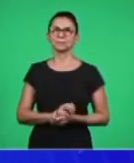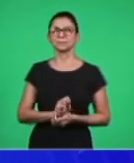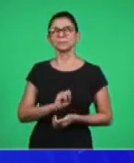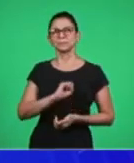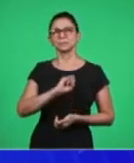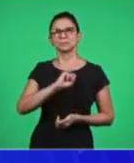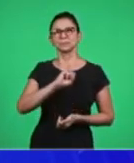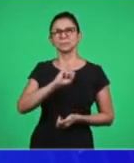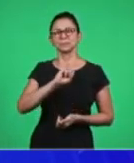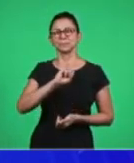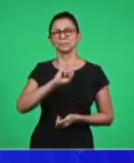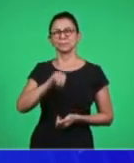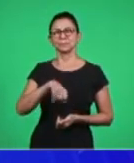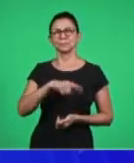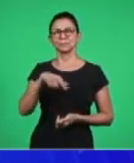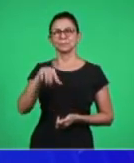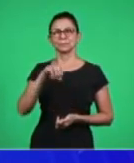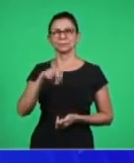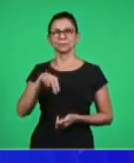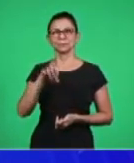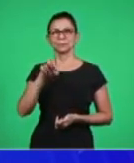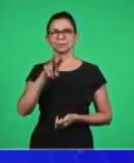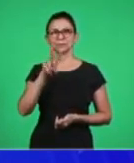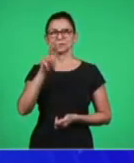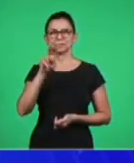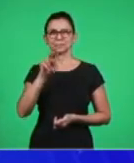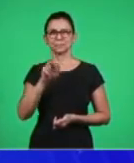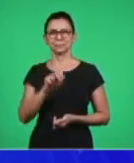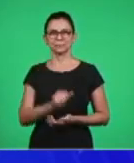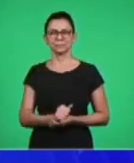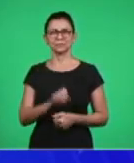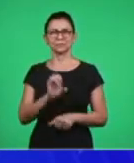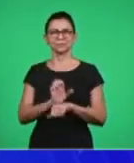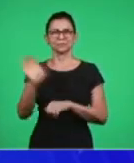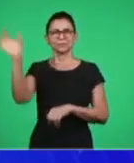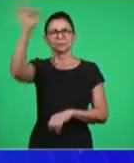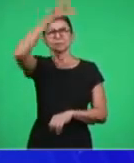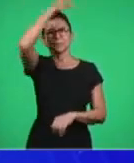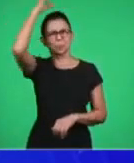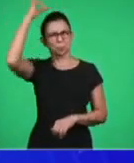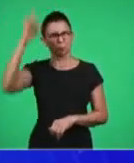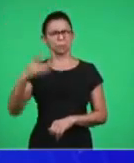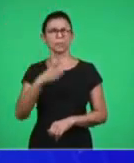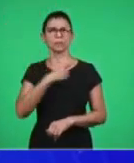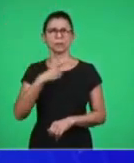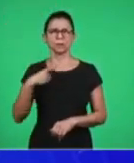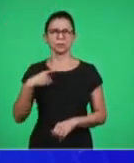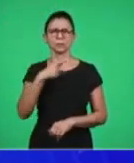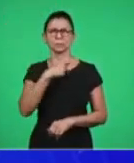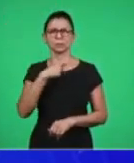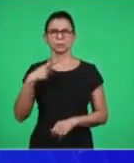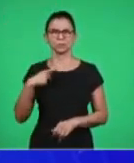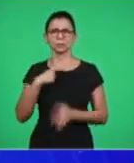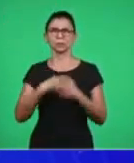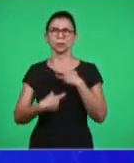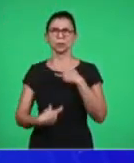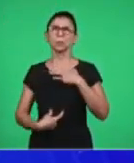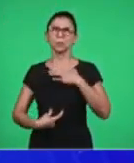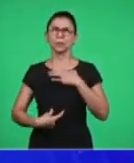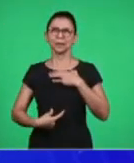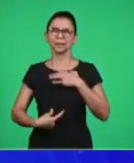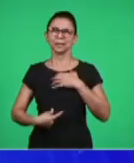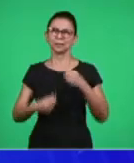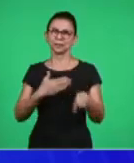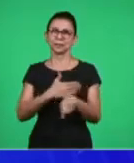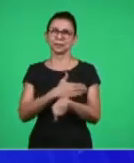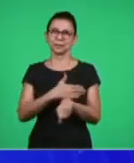the Church of João Neiva in the state of Espírito Santo. We also had another supper with